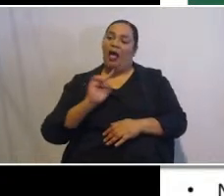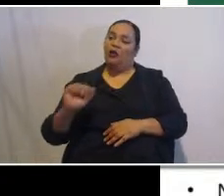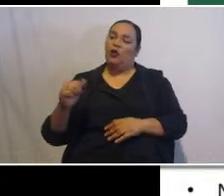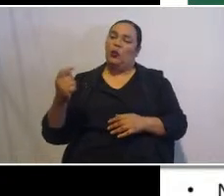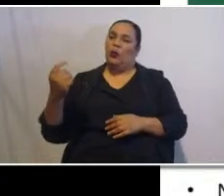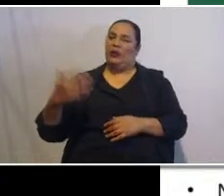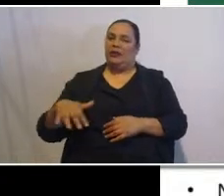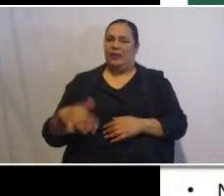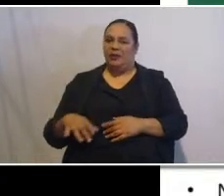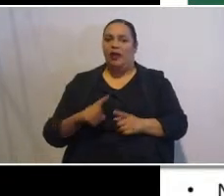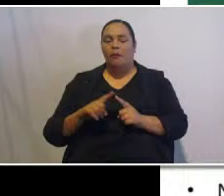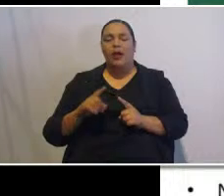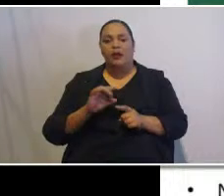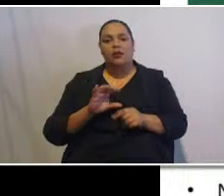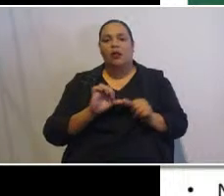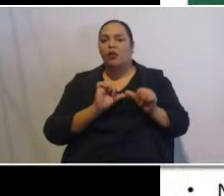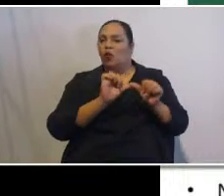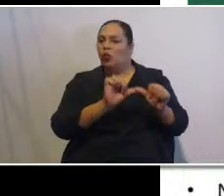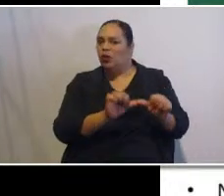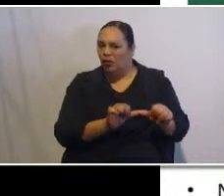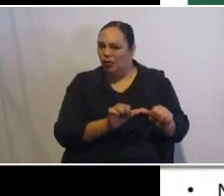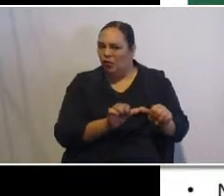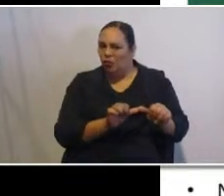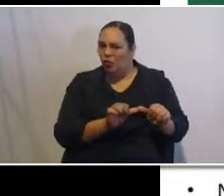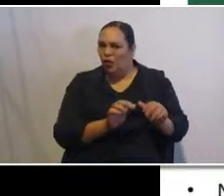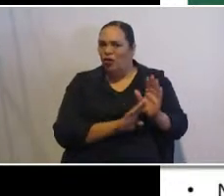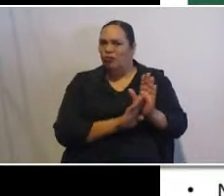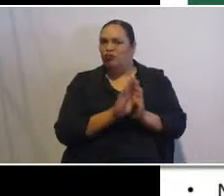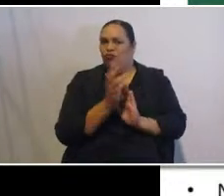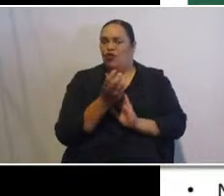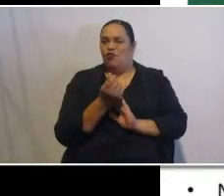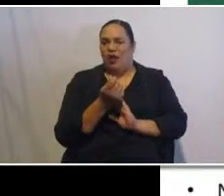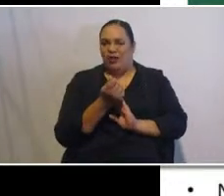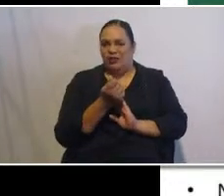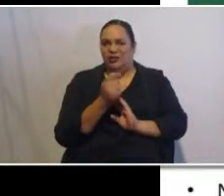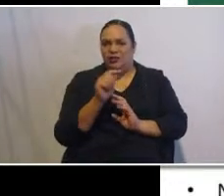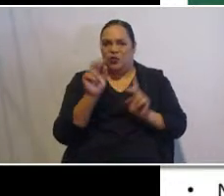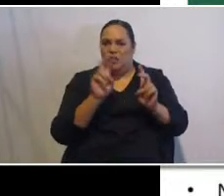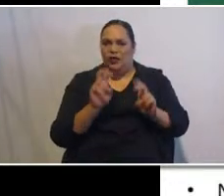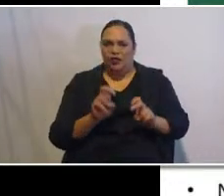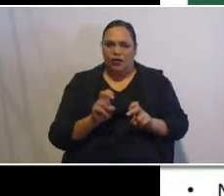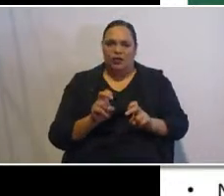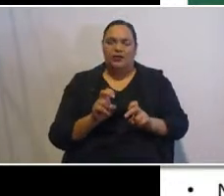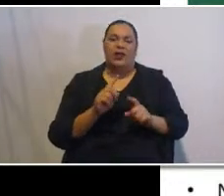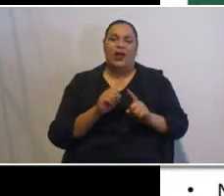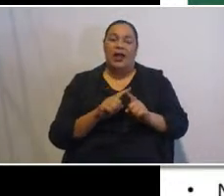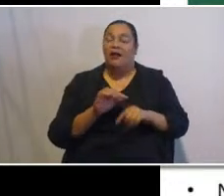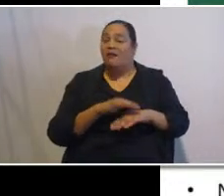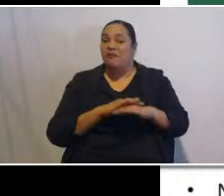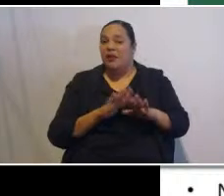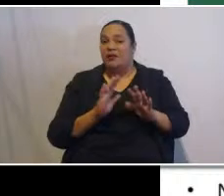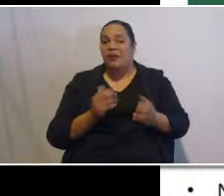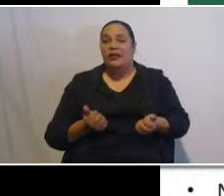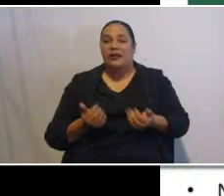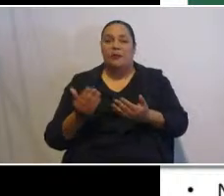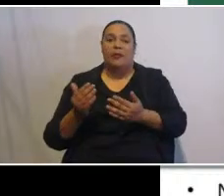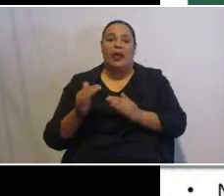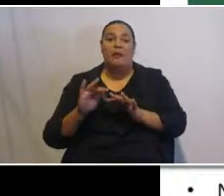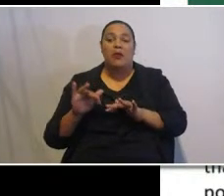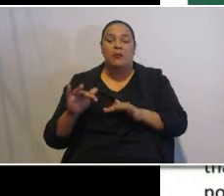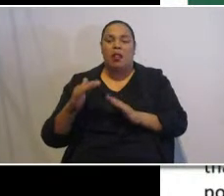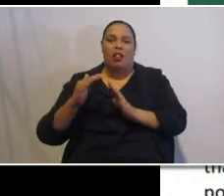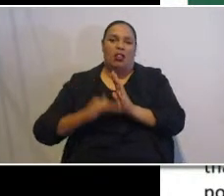expensive, but we're going to still carry on increasing the price of electricity and basically supplying less people.